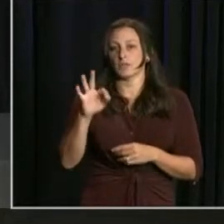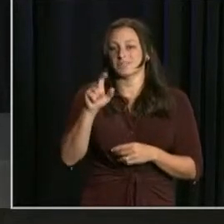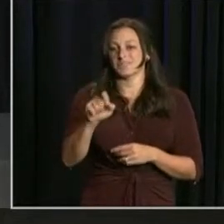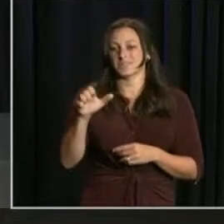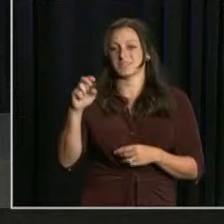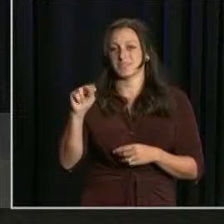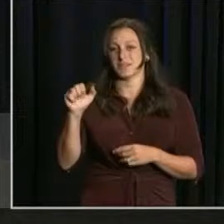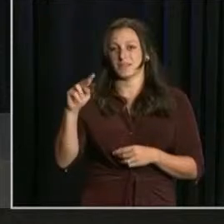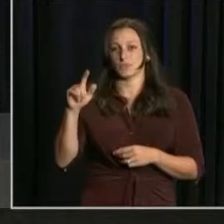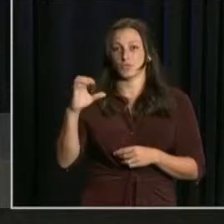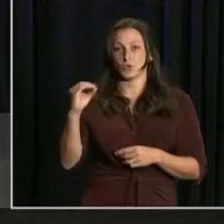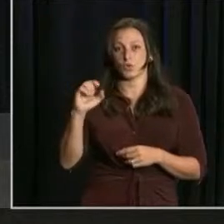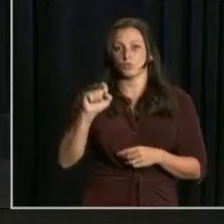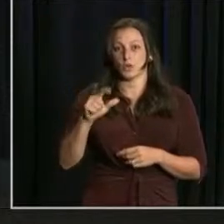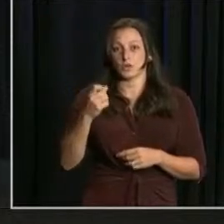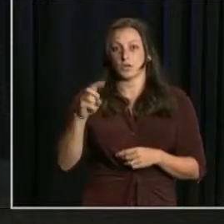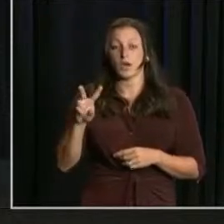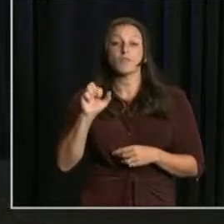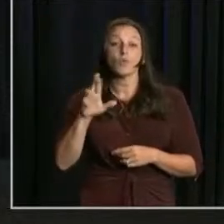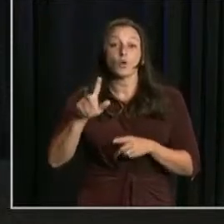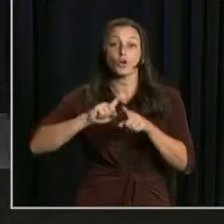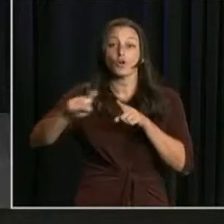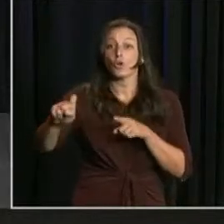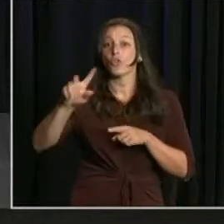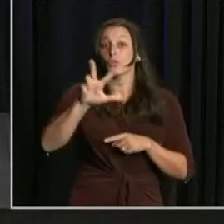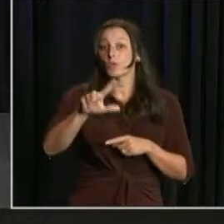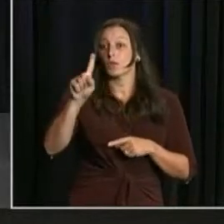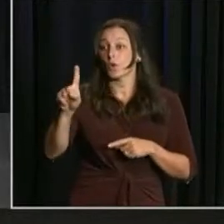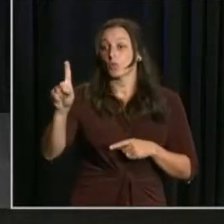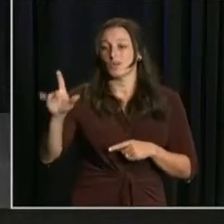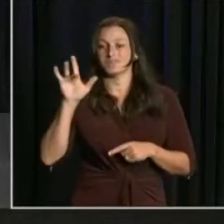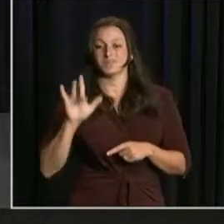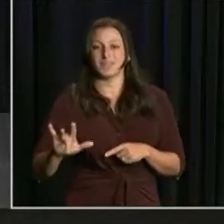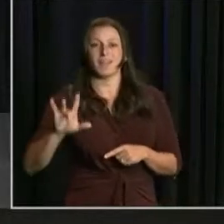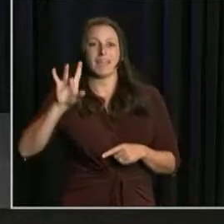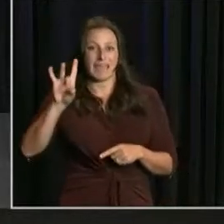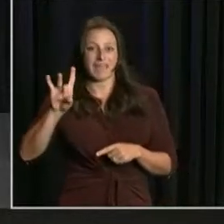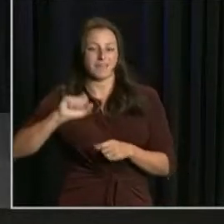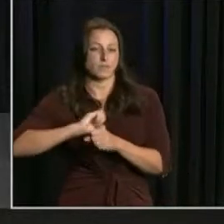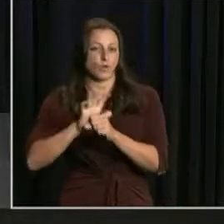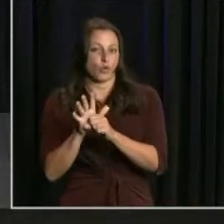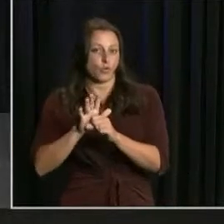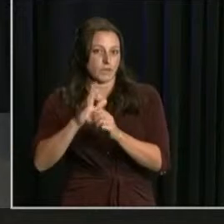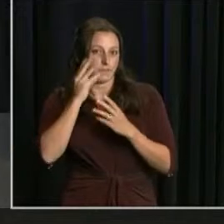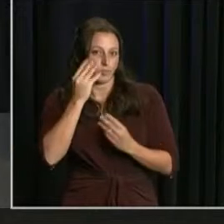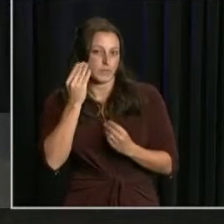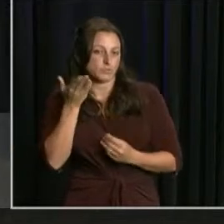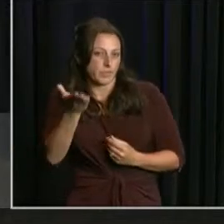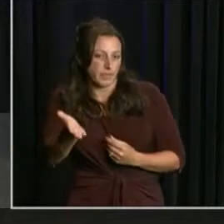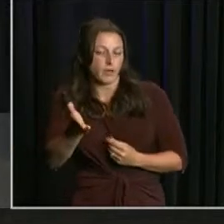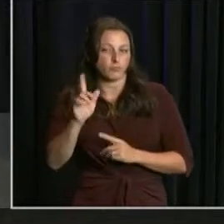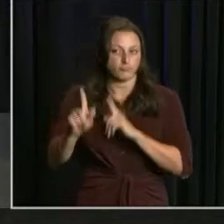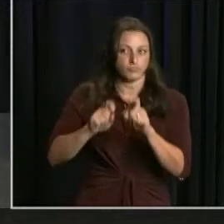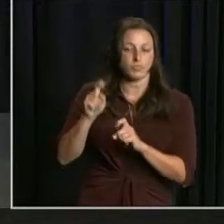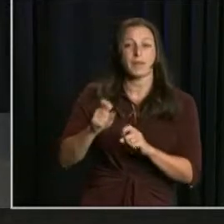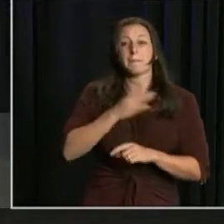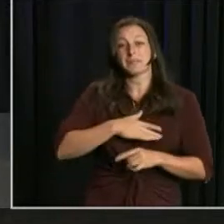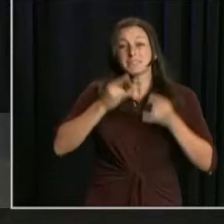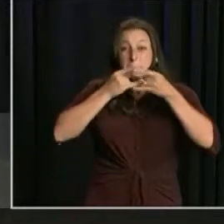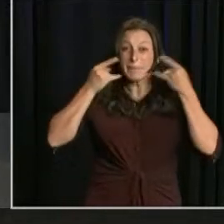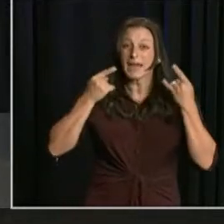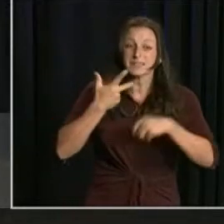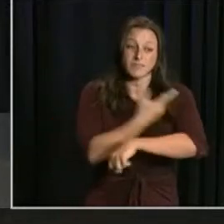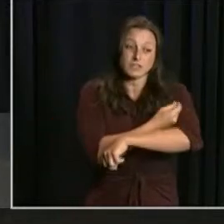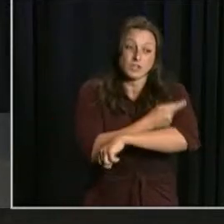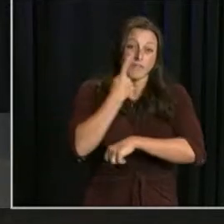covid19.sanantonio.gov. You can also call the COVID hotline by dialing 311 and hit option 8. Please wear a mask, get vaccinated, do it